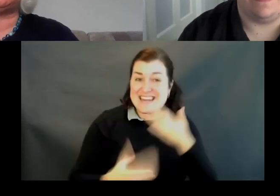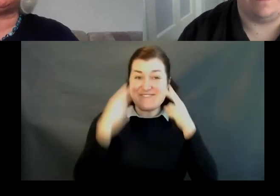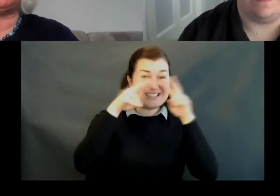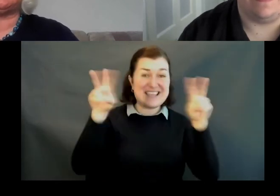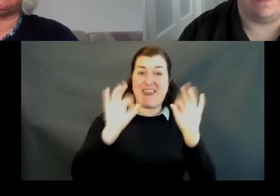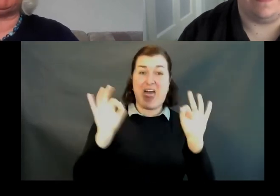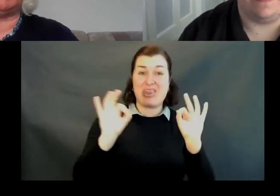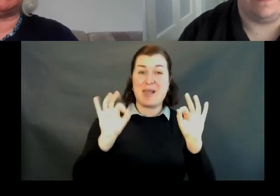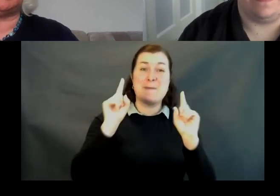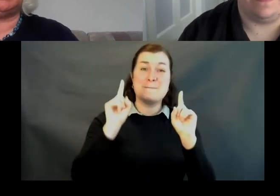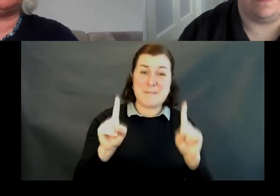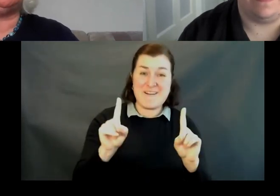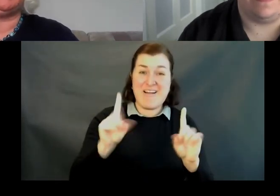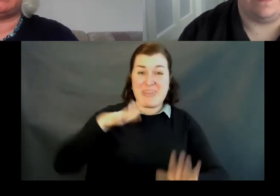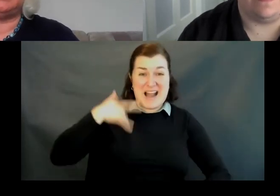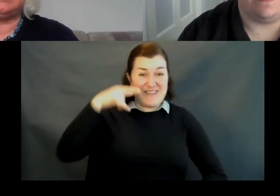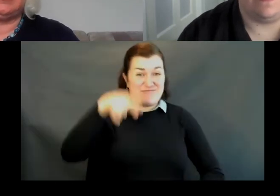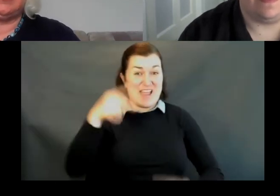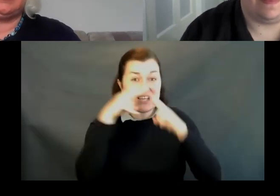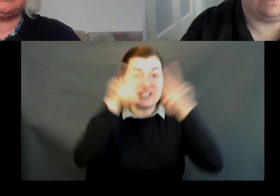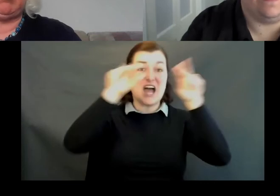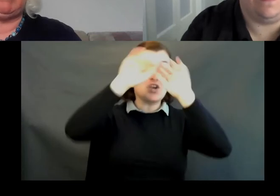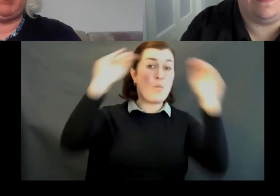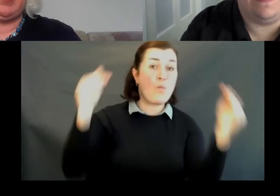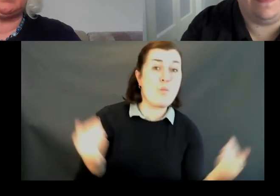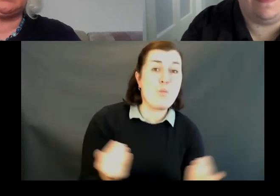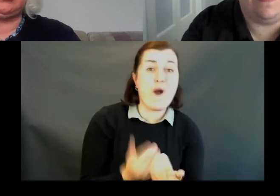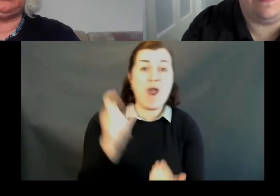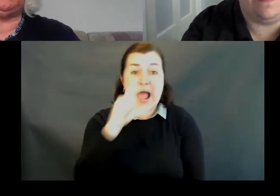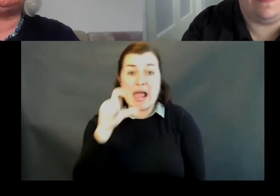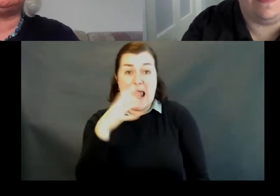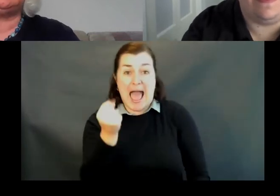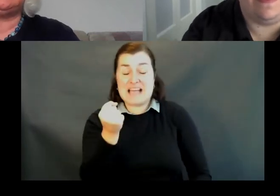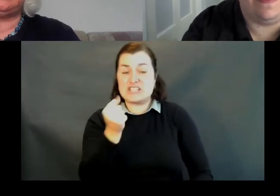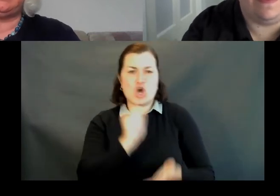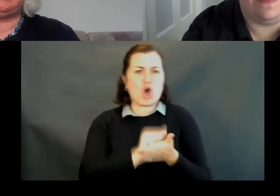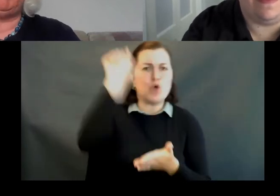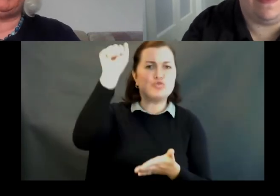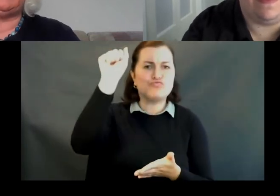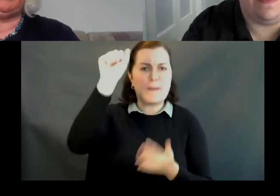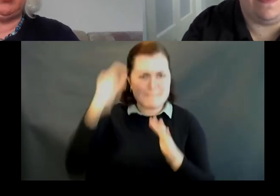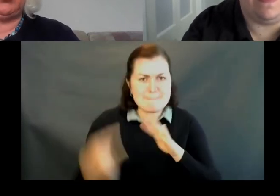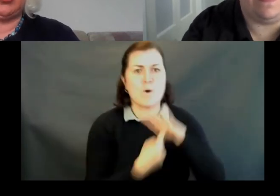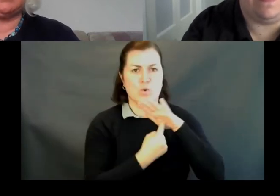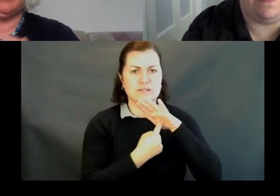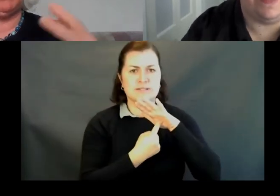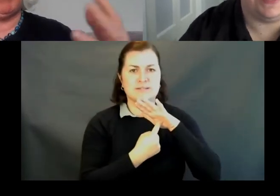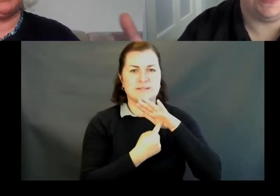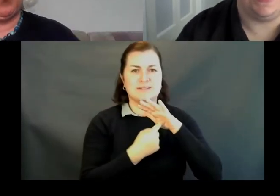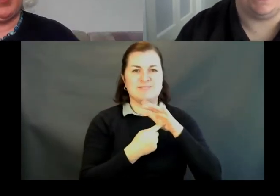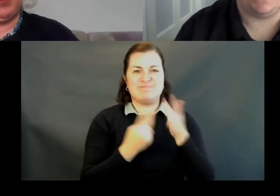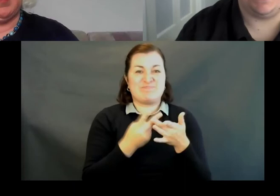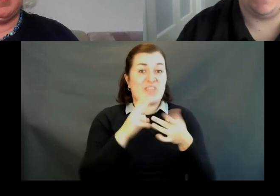is a cultural significance to colour. So if I asked you, I don't mean you, Charles, I